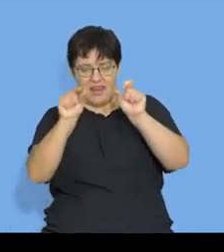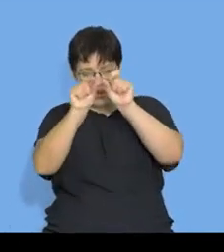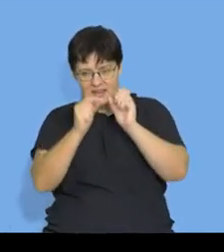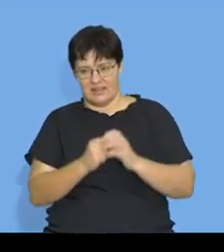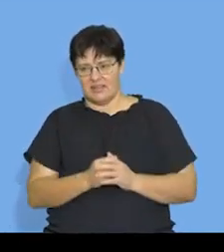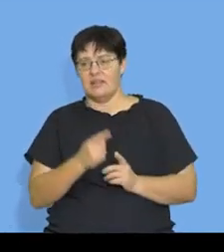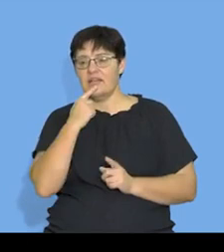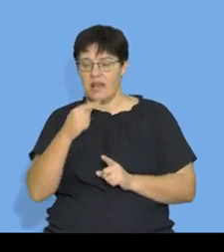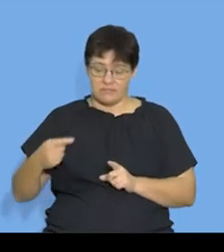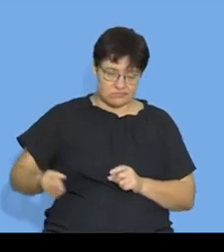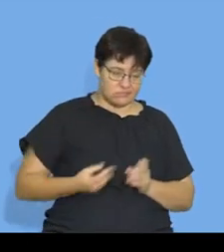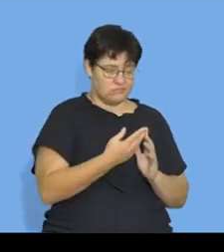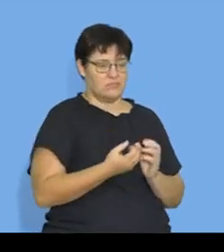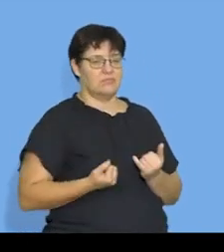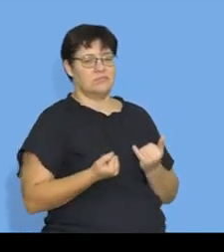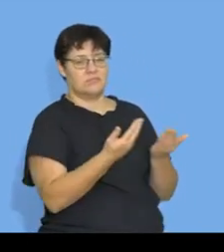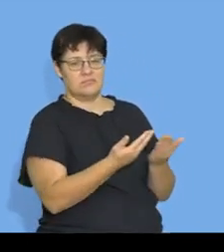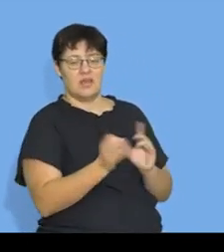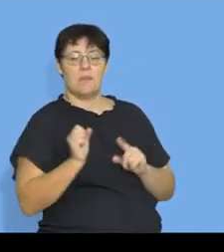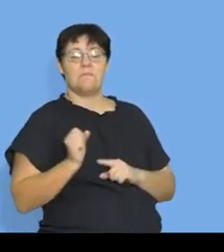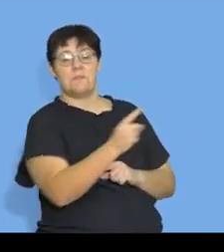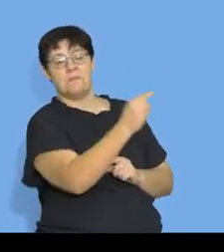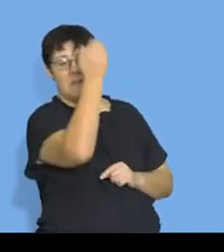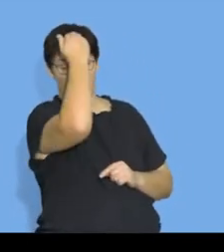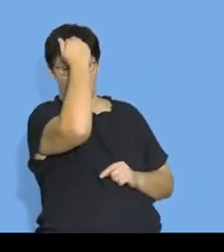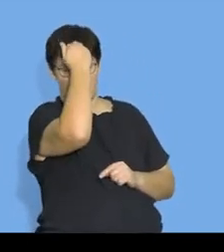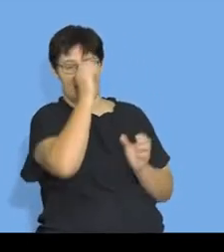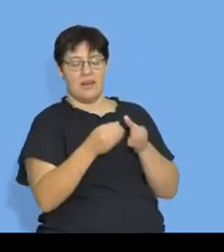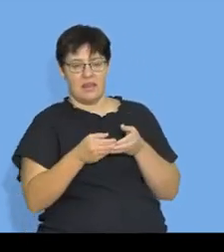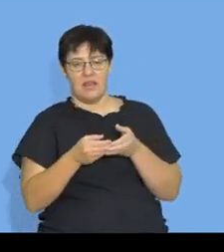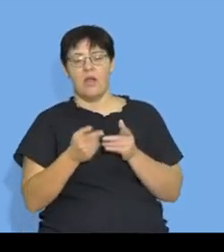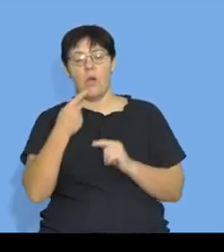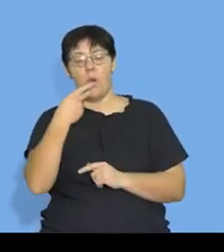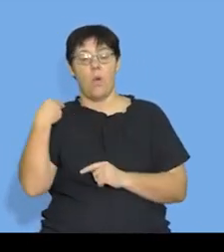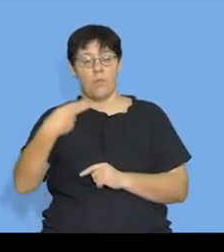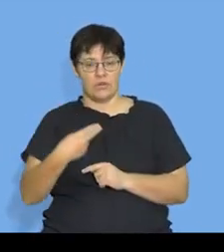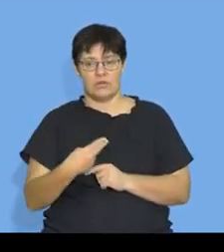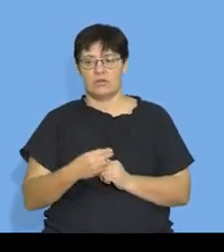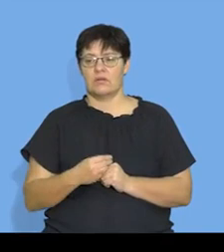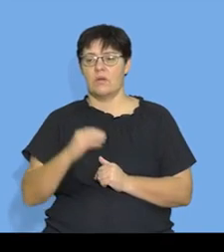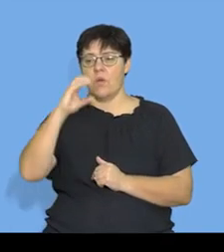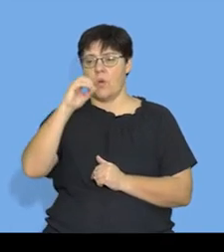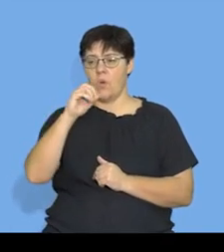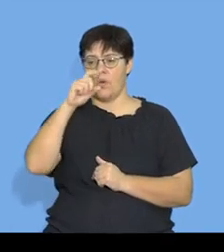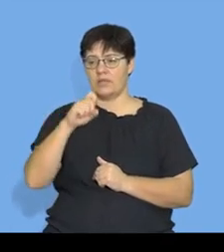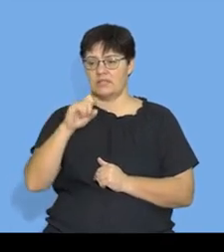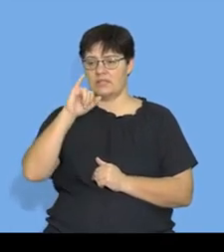cervix, and that stimulates an impulse to the brain to release a hormone called